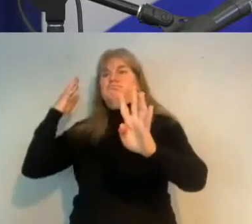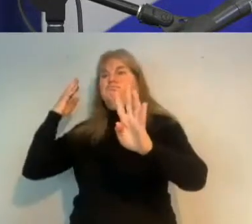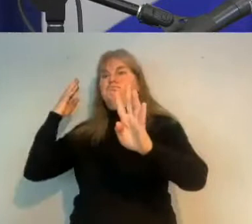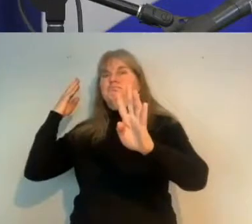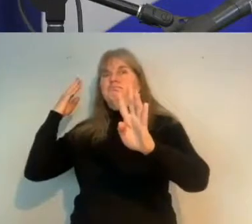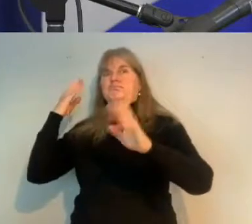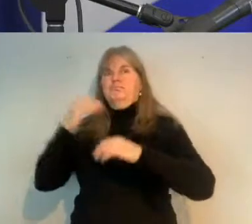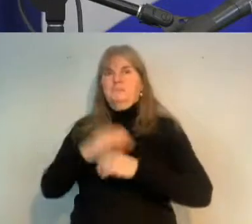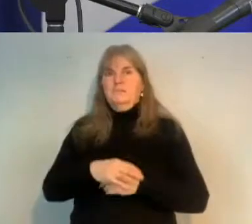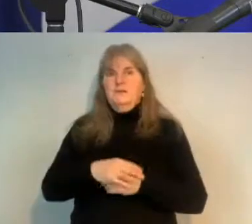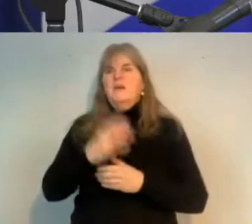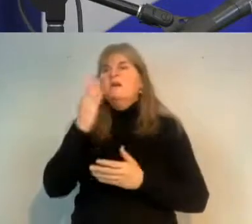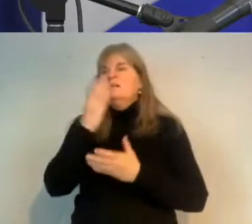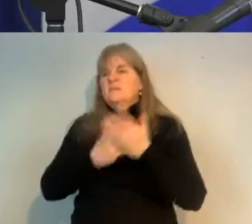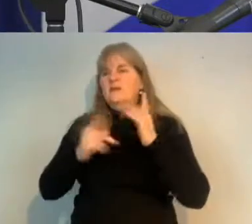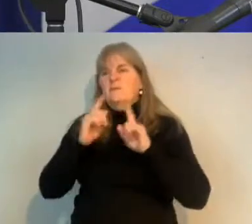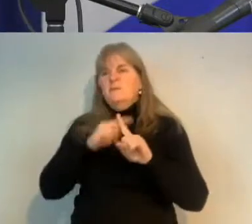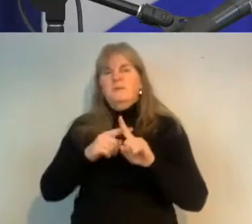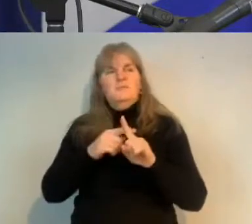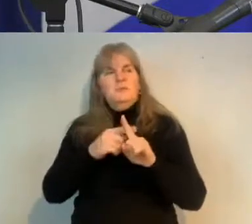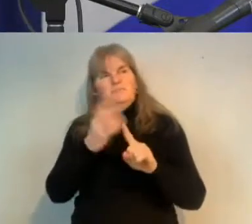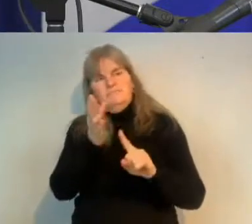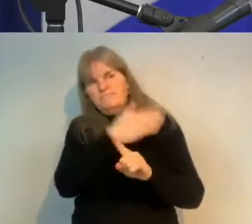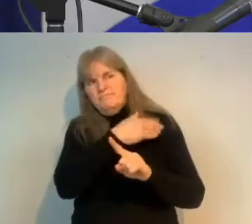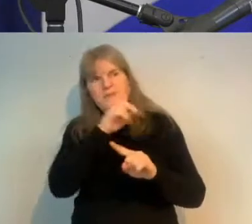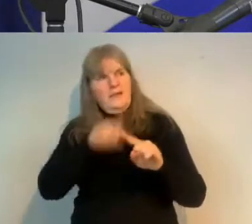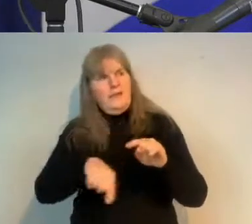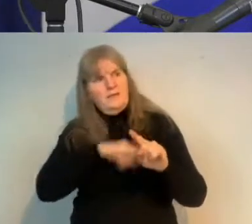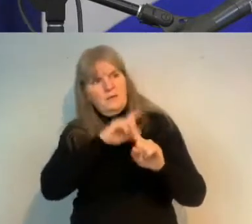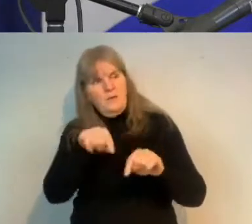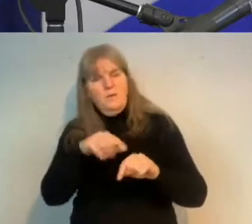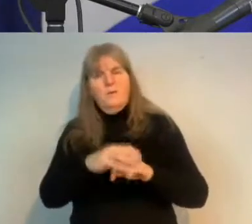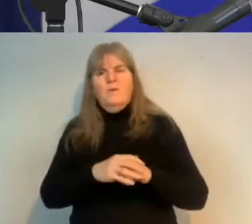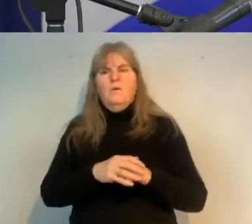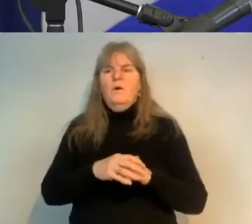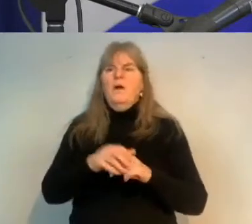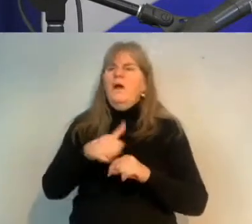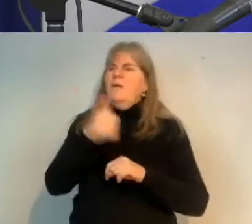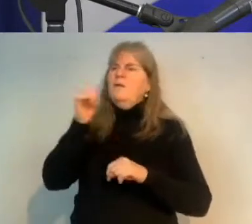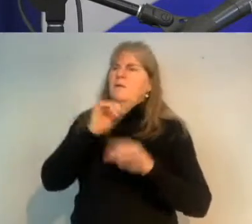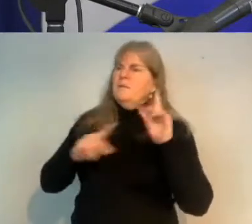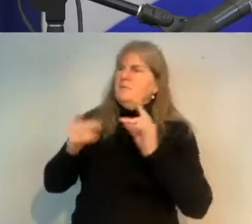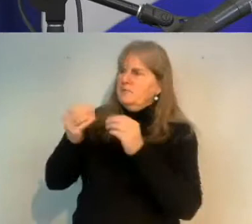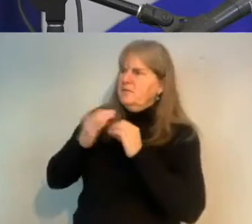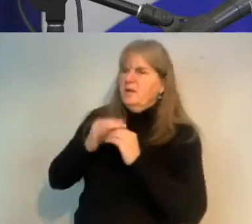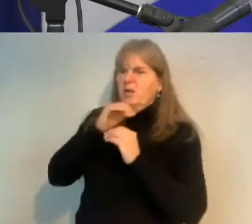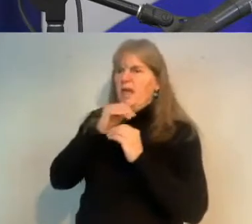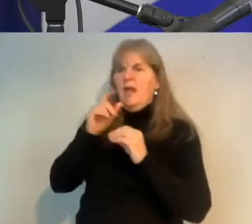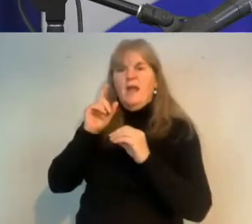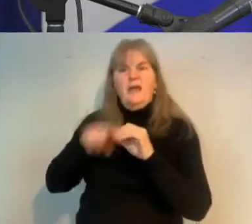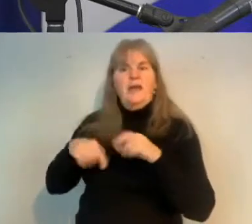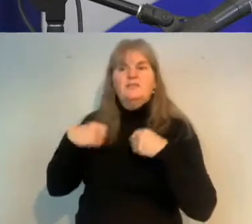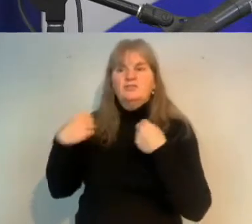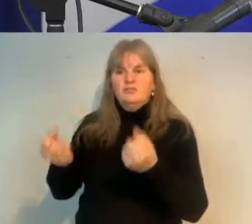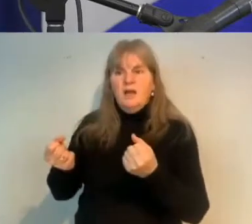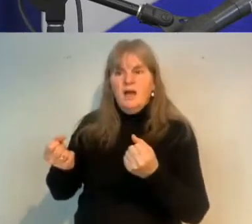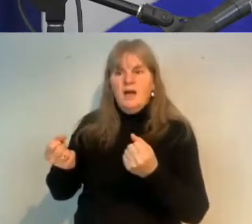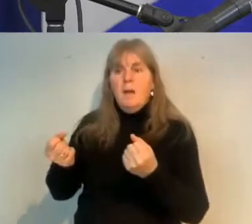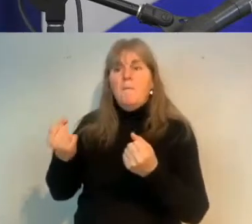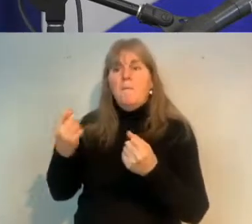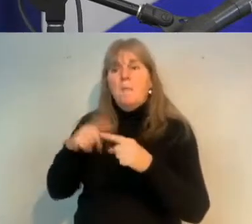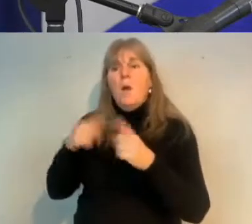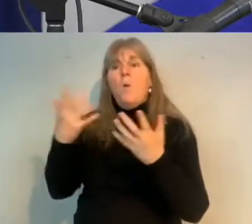turned away for capacity issues. As well, I'm hearing from people who don't drive but need or want testing who are having